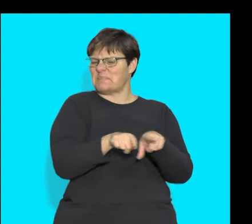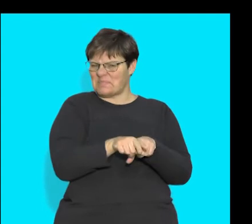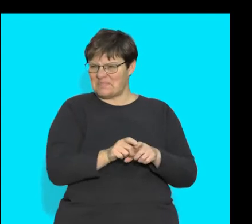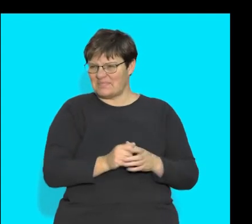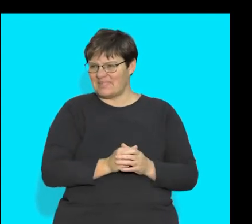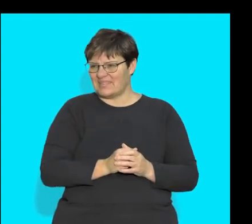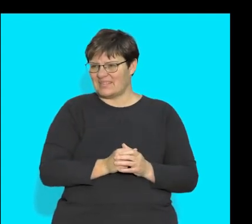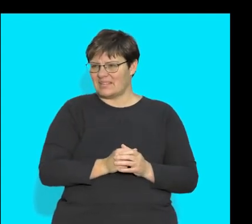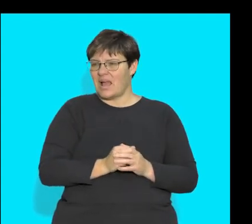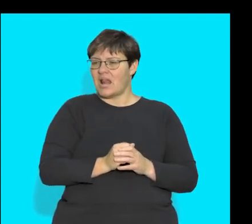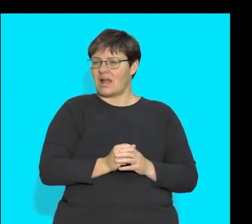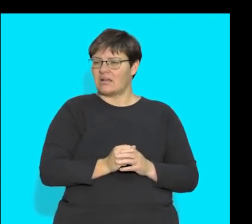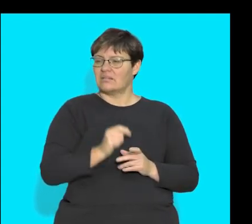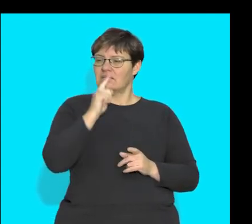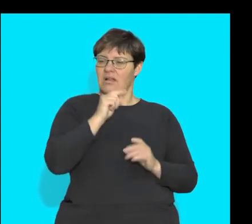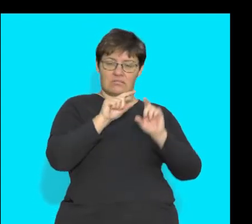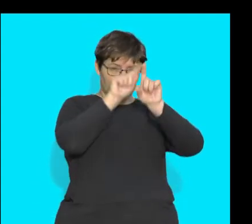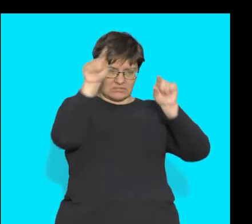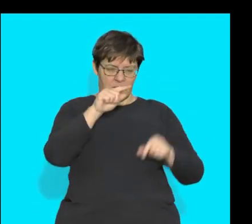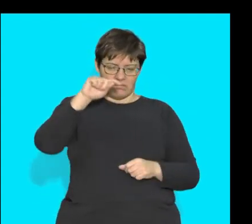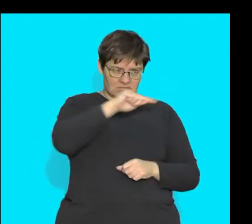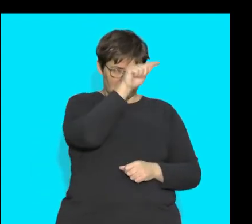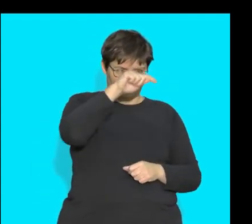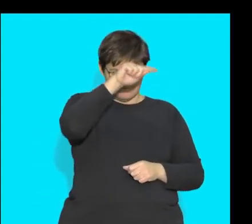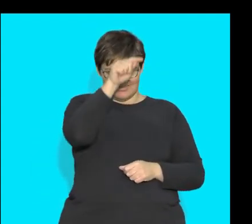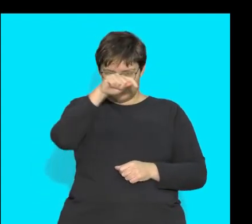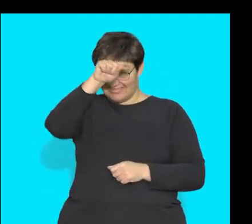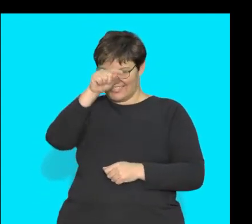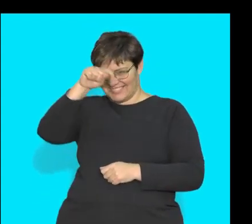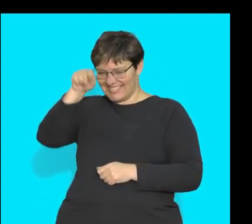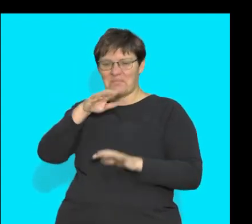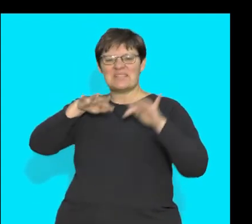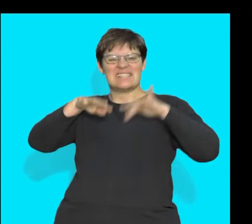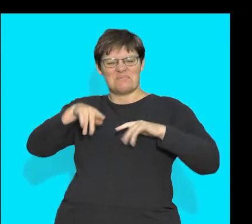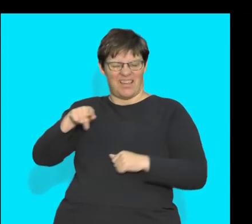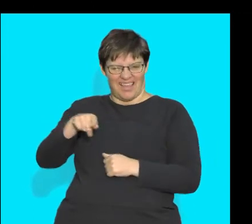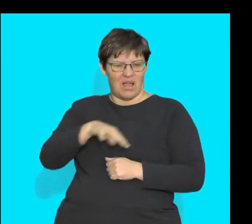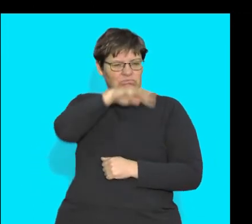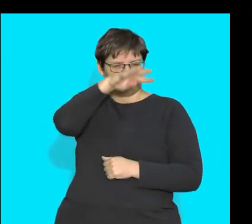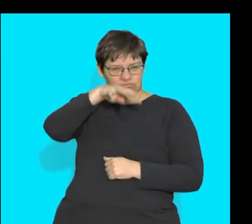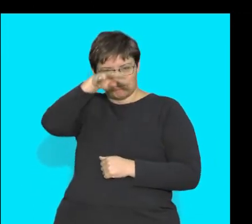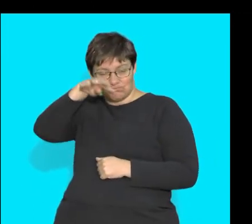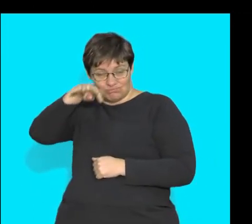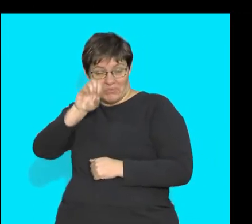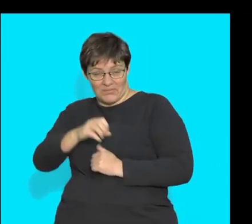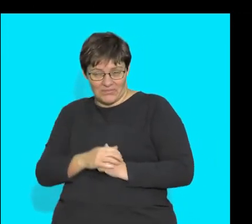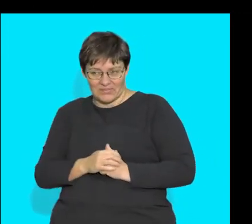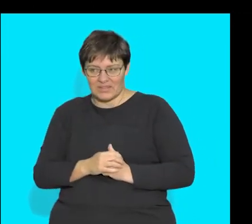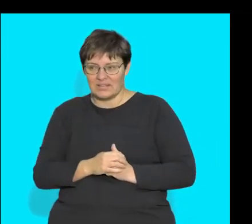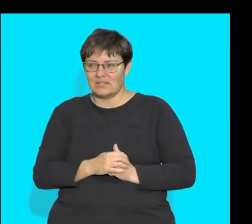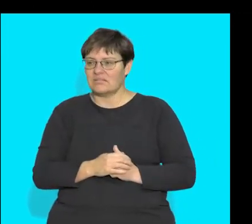when I draw it, I always draw it looking like that. And that's very similar to what they've done over